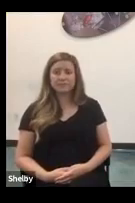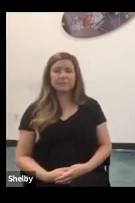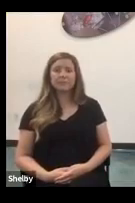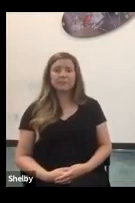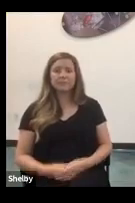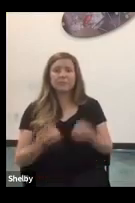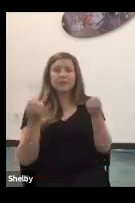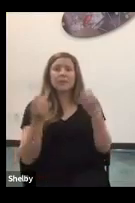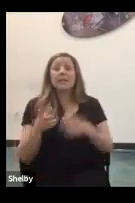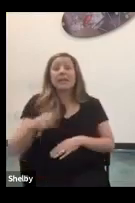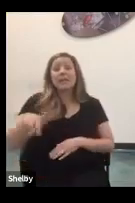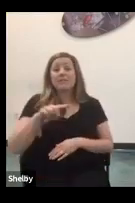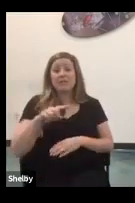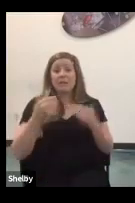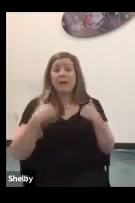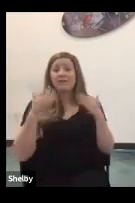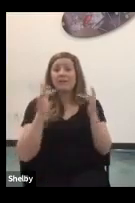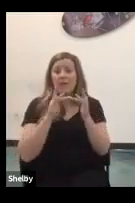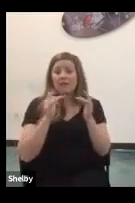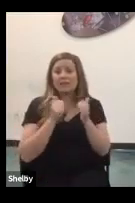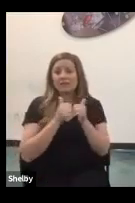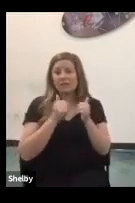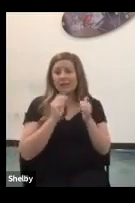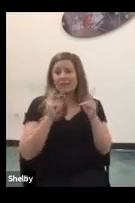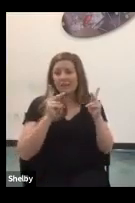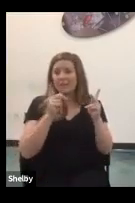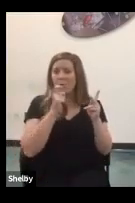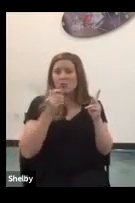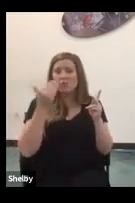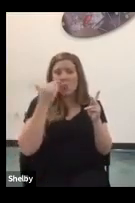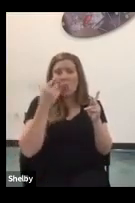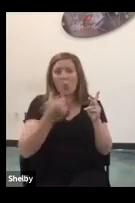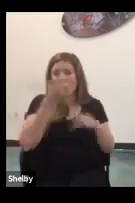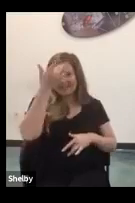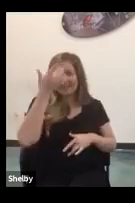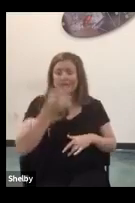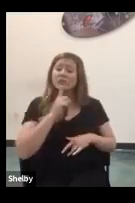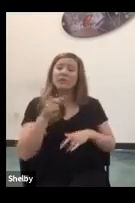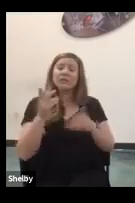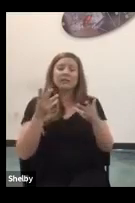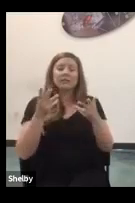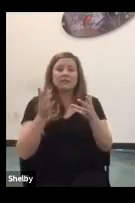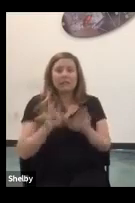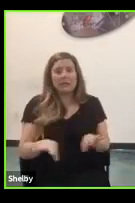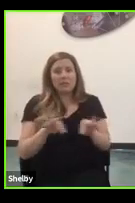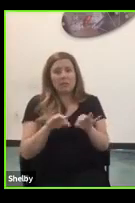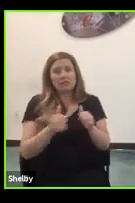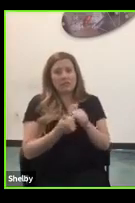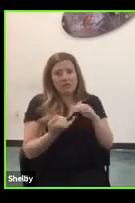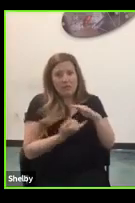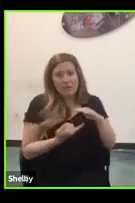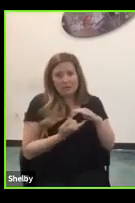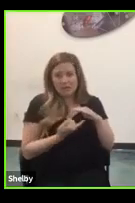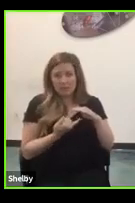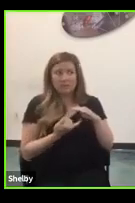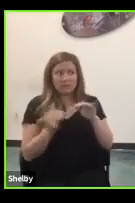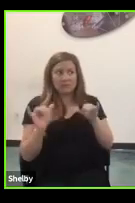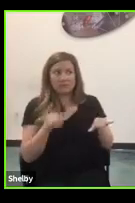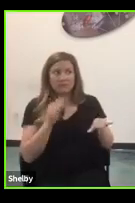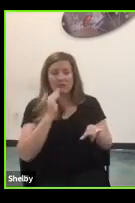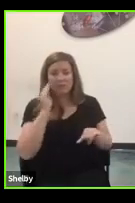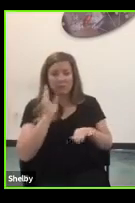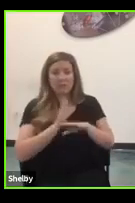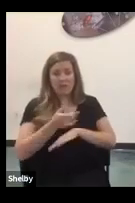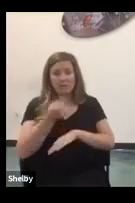from contacts to known cases. So again, just illustrating the importance of isolation and quarantine. So that